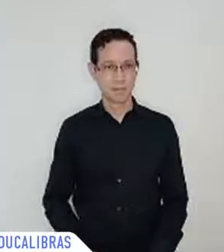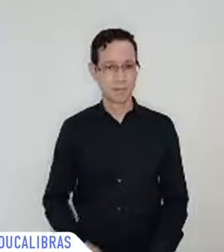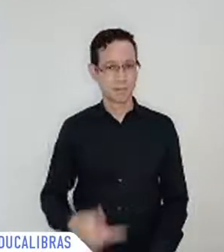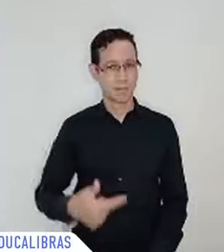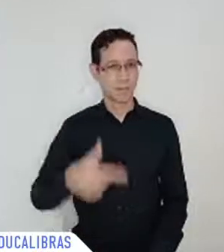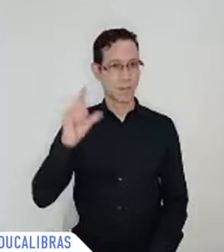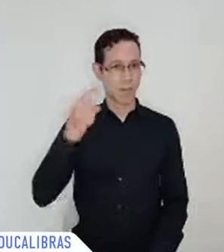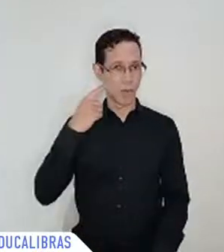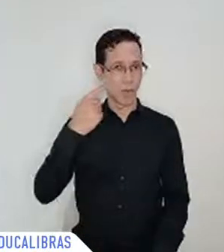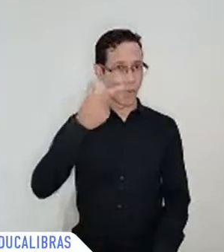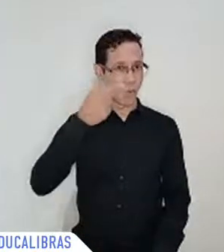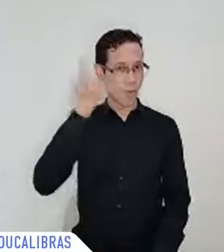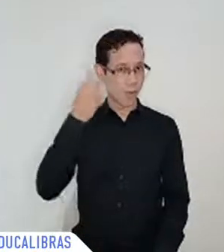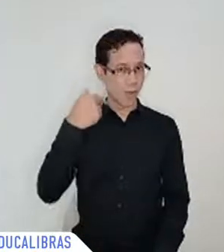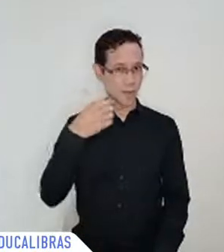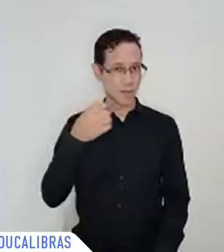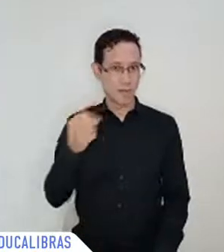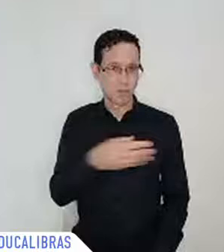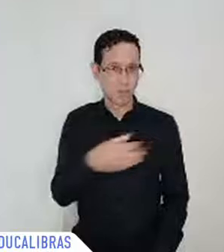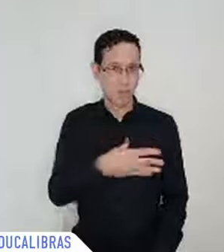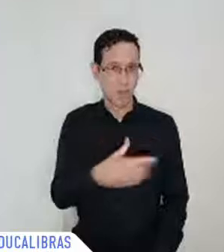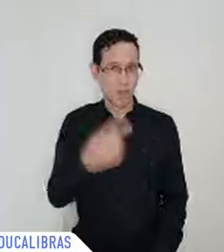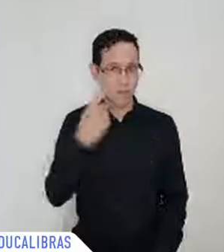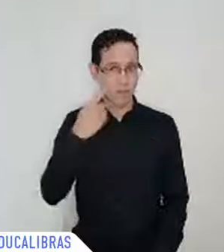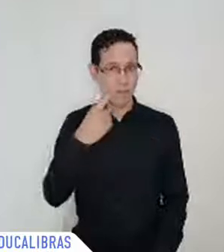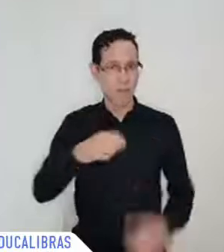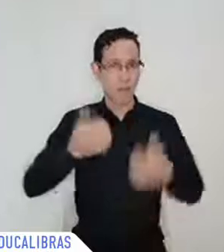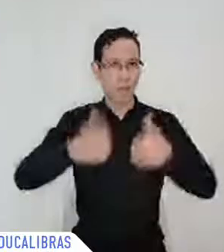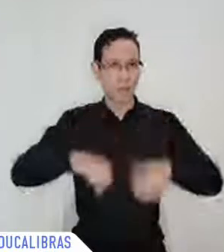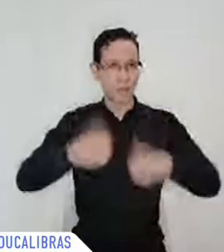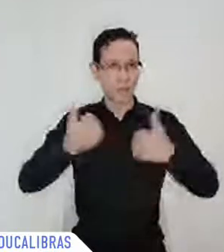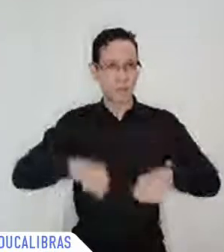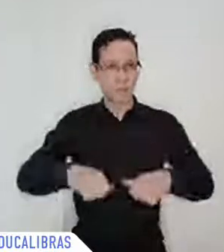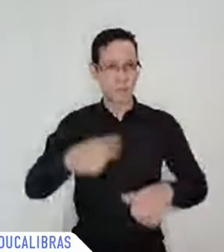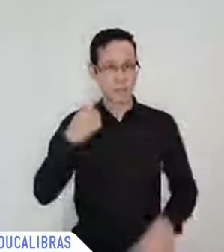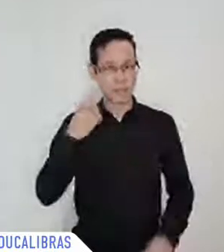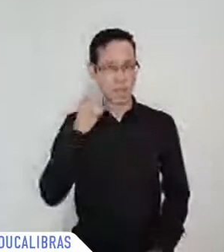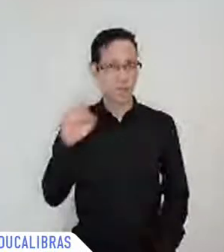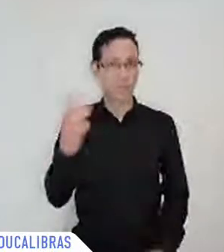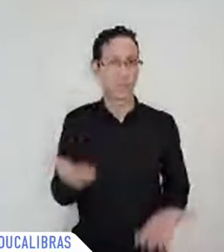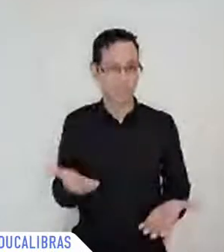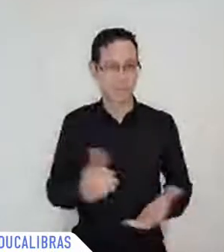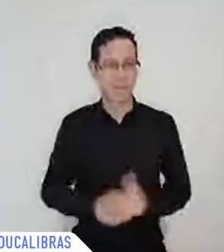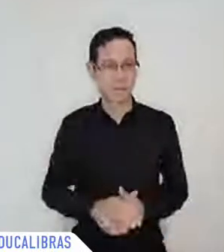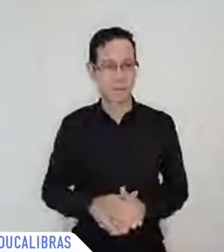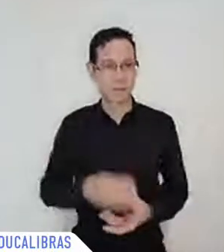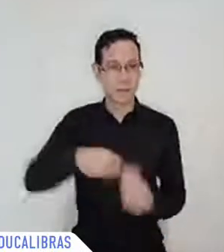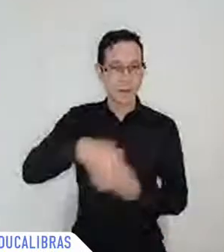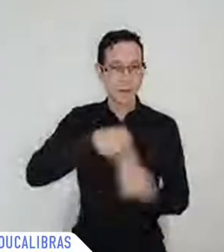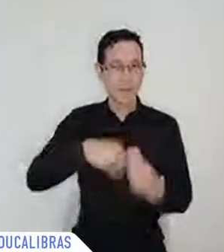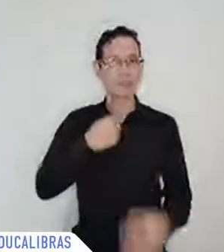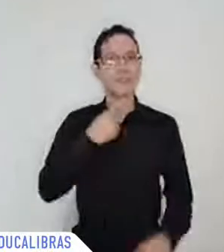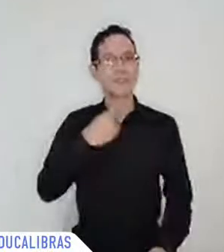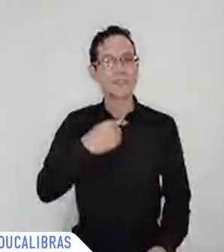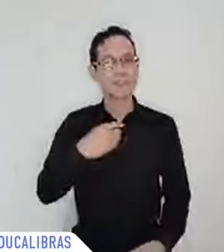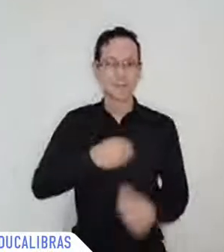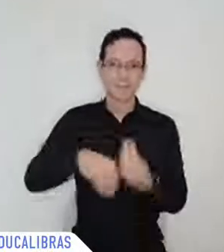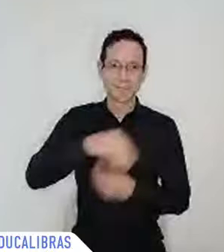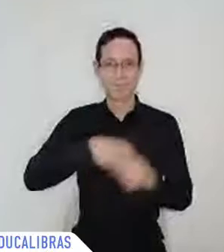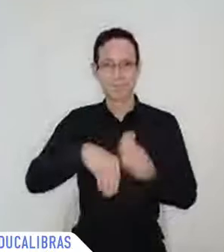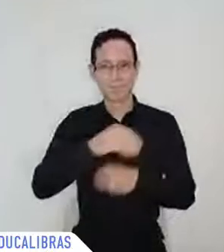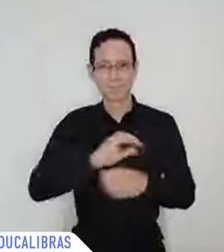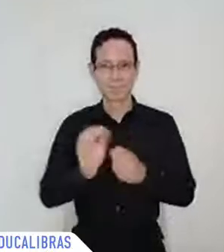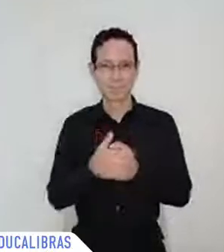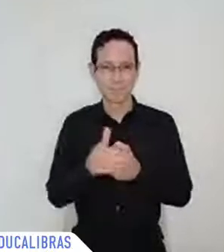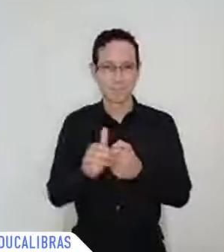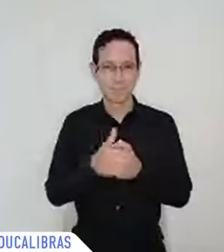in which the president is involved, this is something that may change the